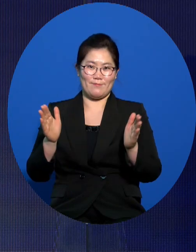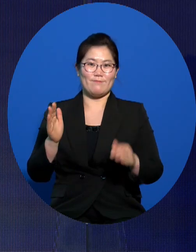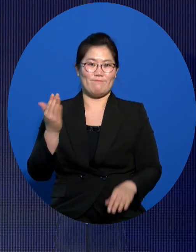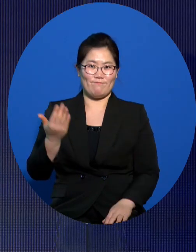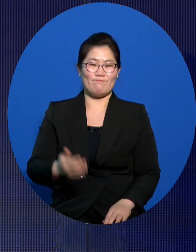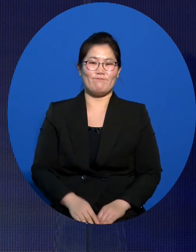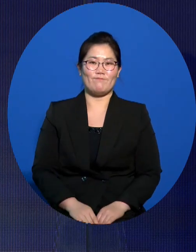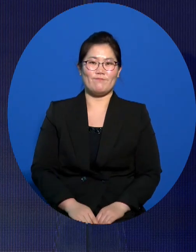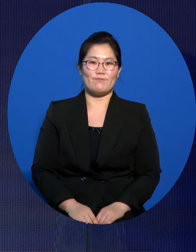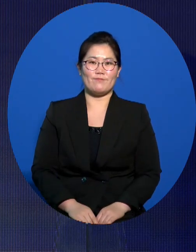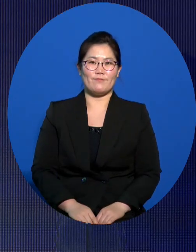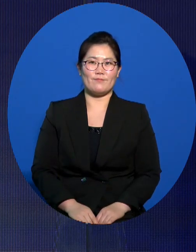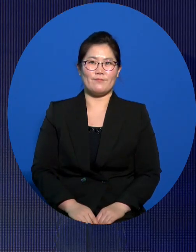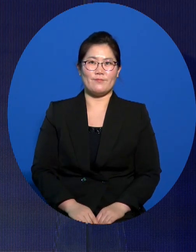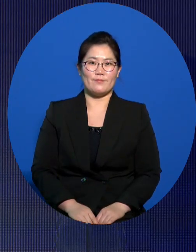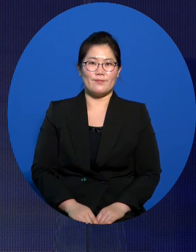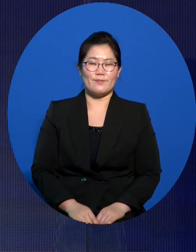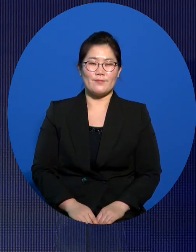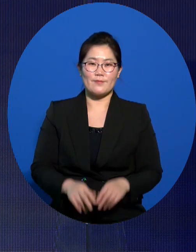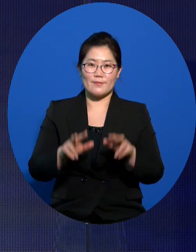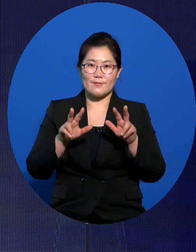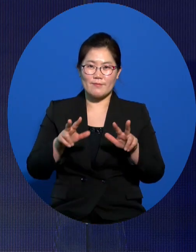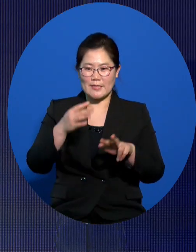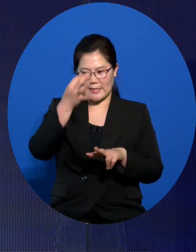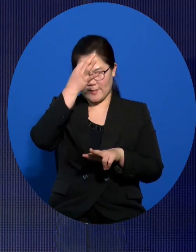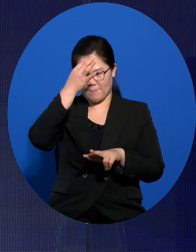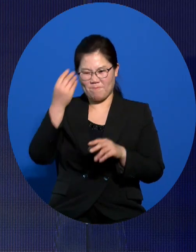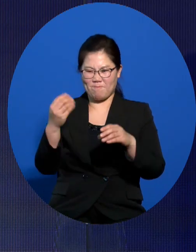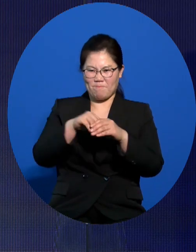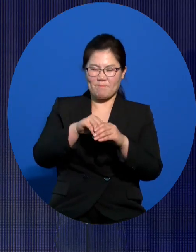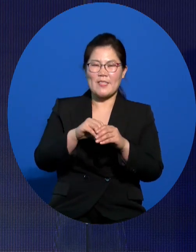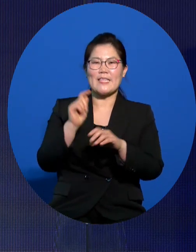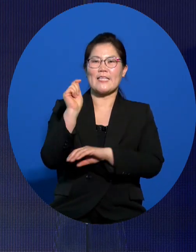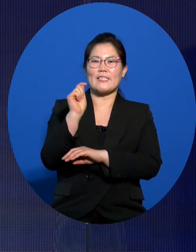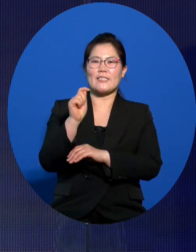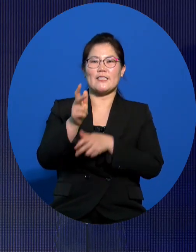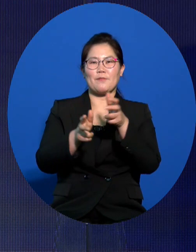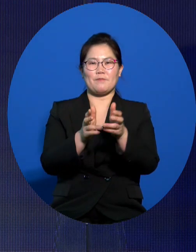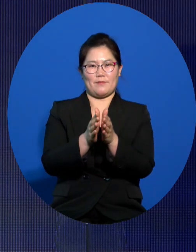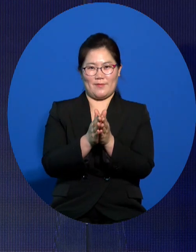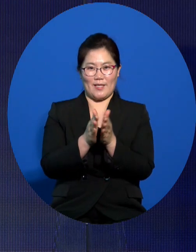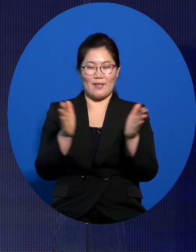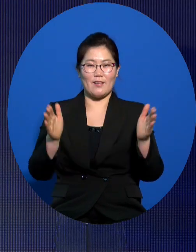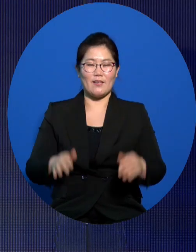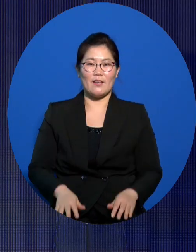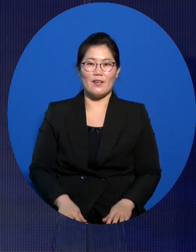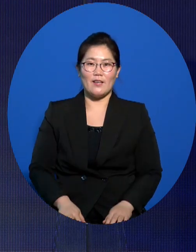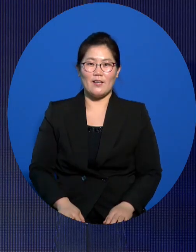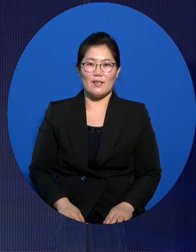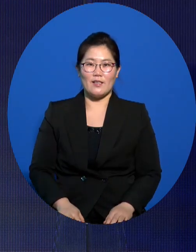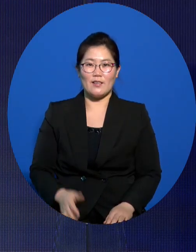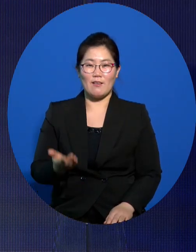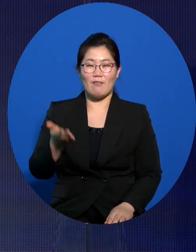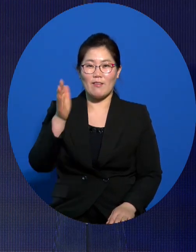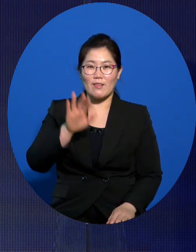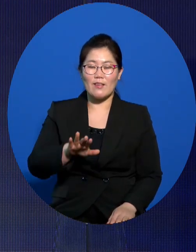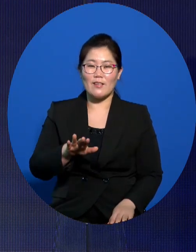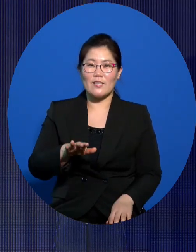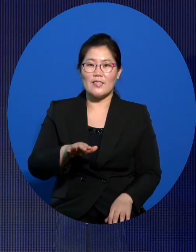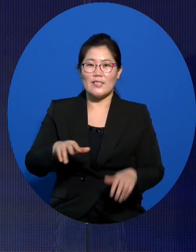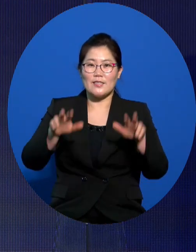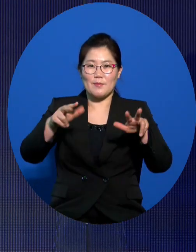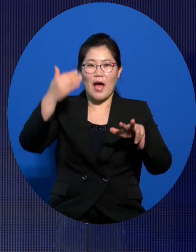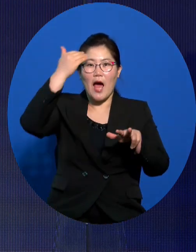taxis. So we developed the system to enable the hearing impaired to